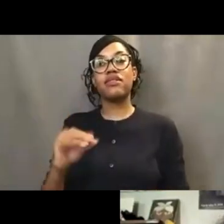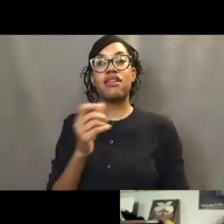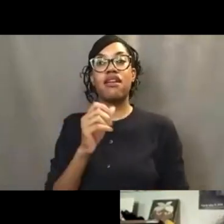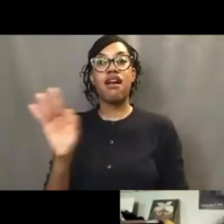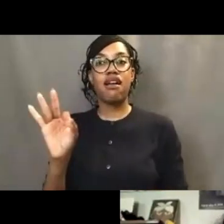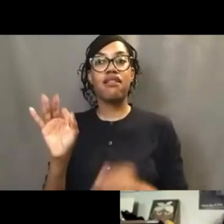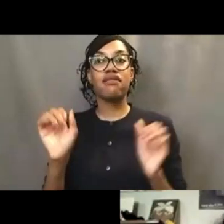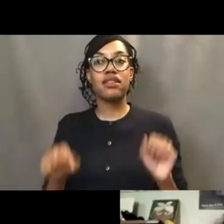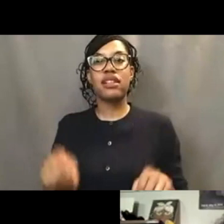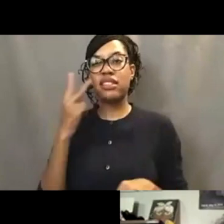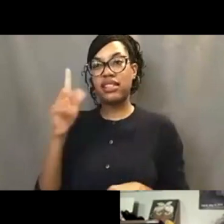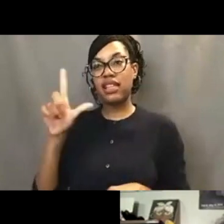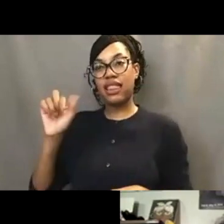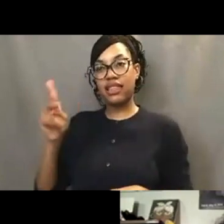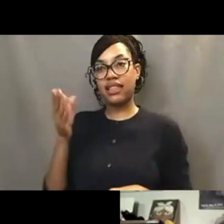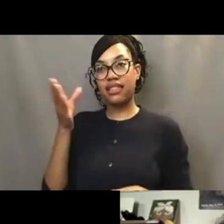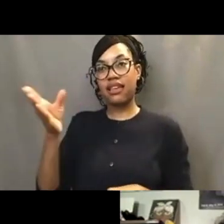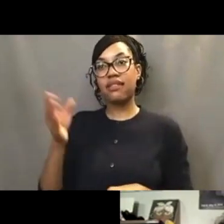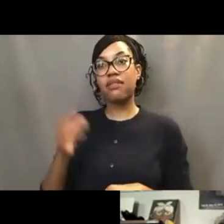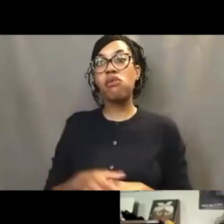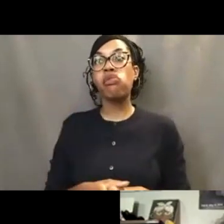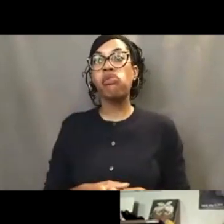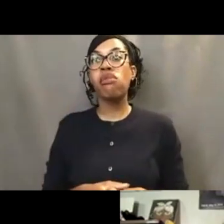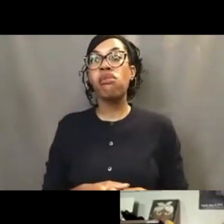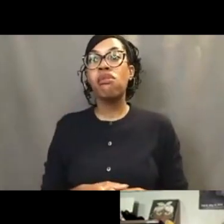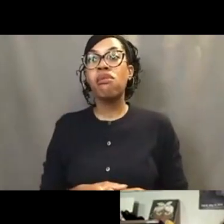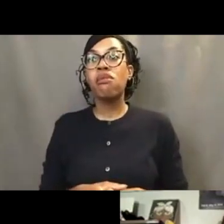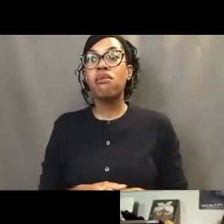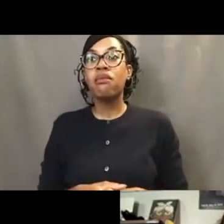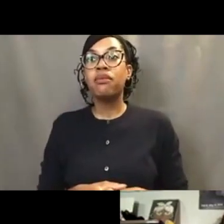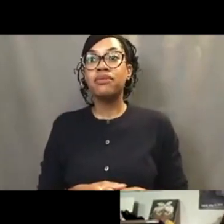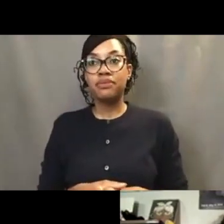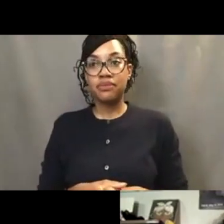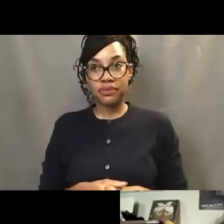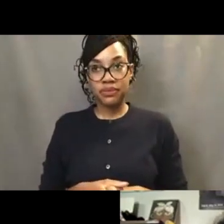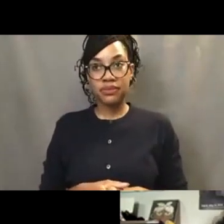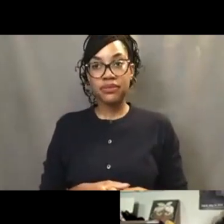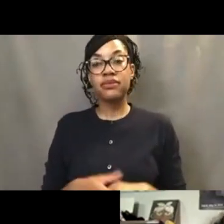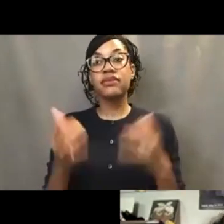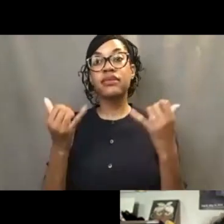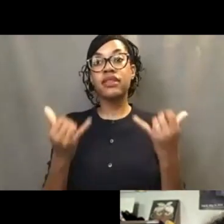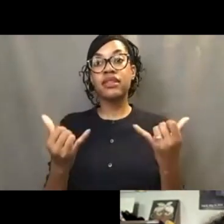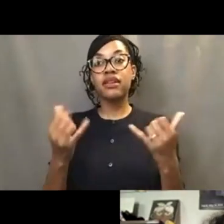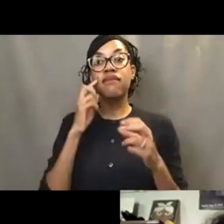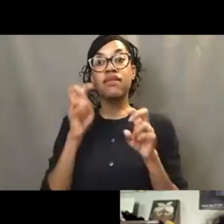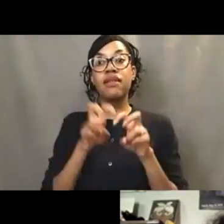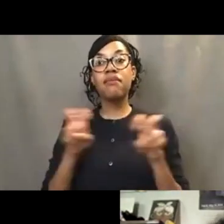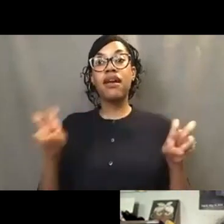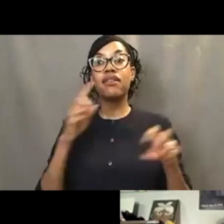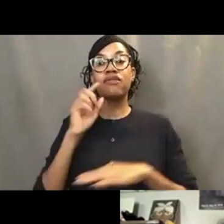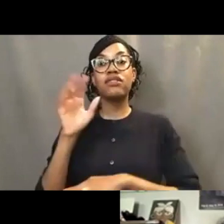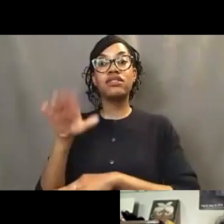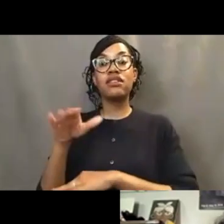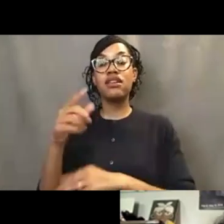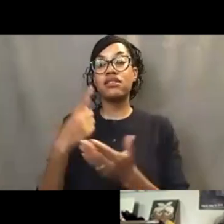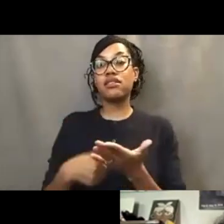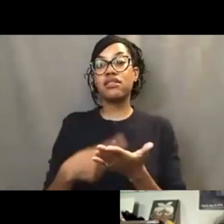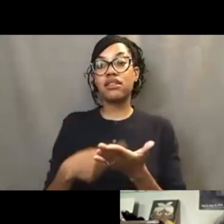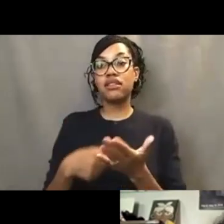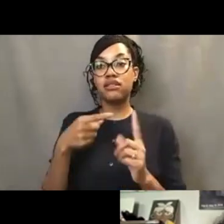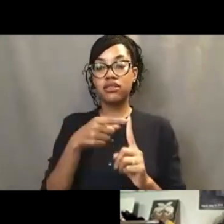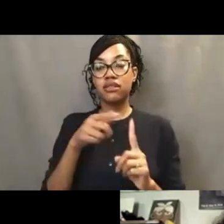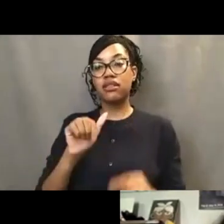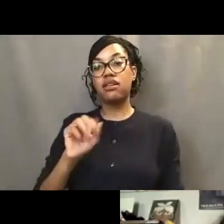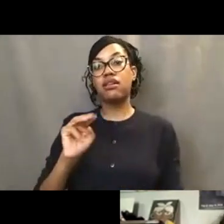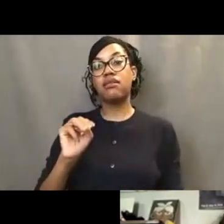Okay, so now to our panelists. The panelists for tonight's discussion are Amanda Kail.